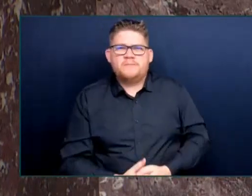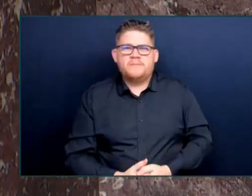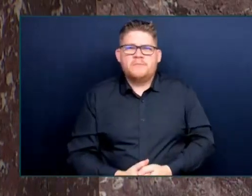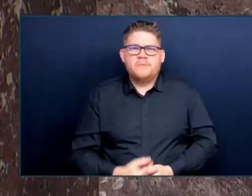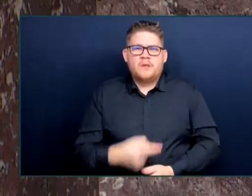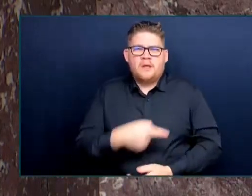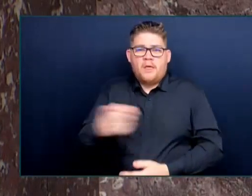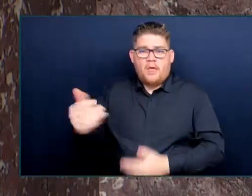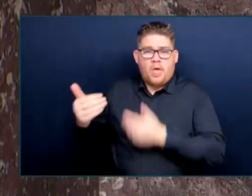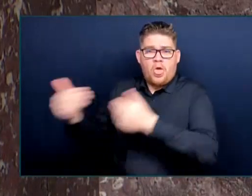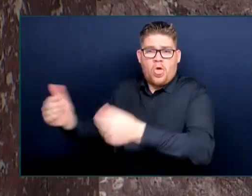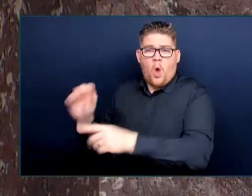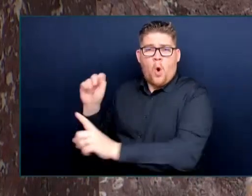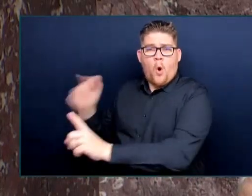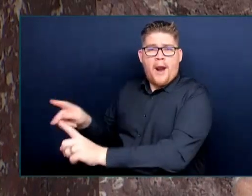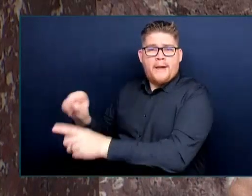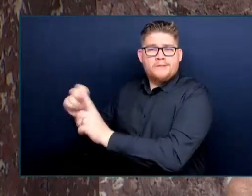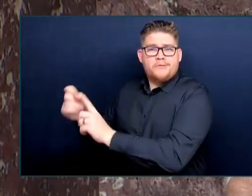assault of children?